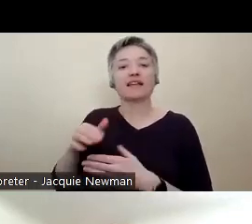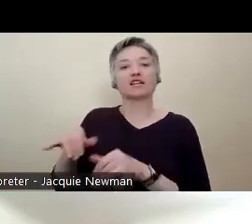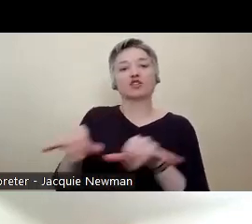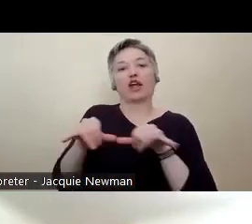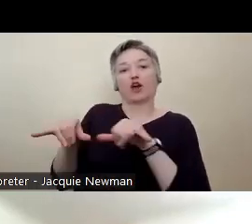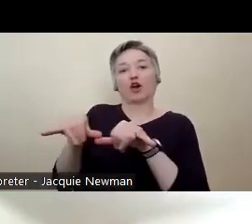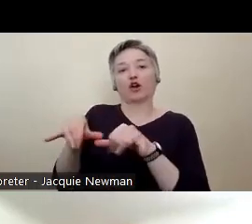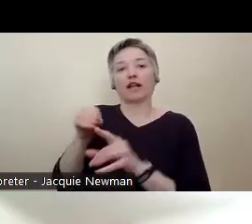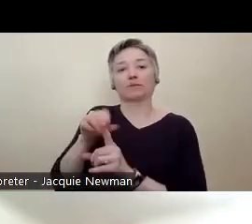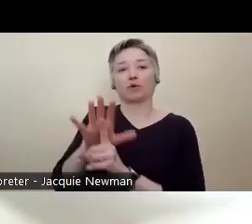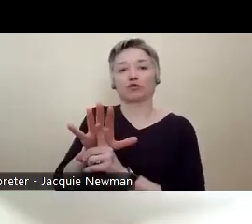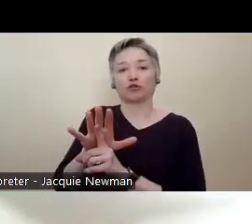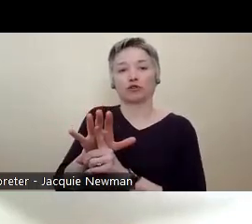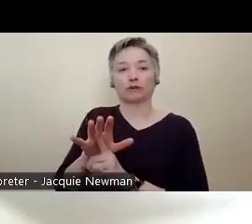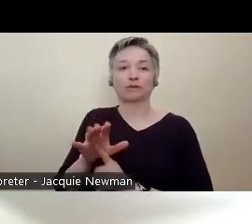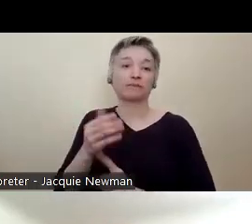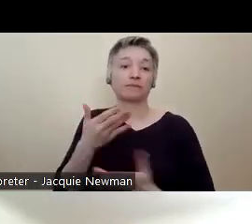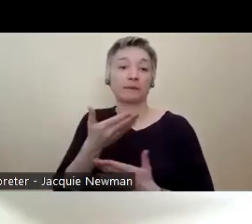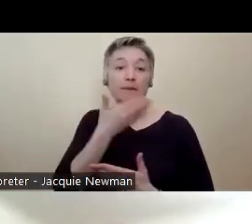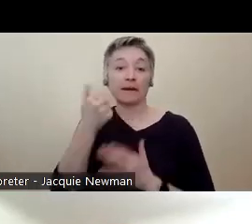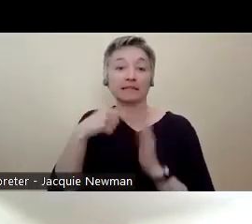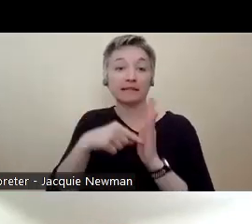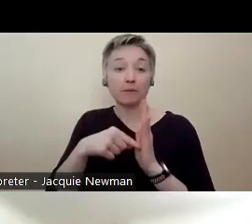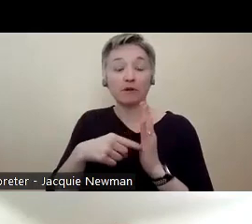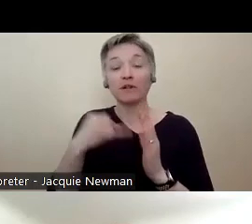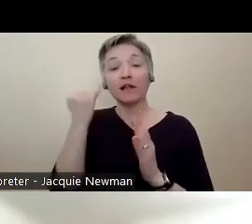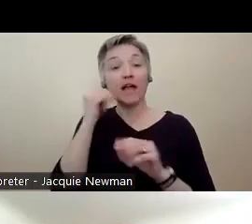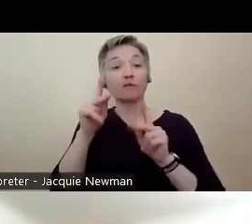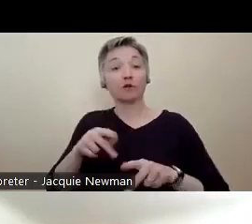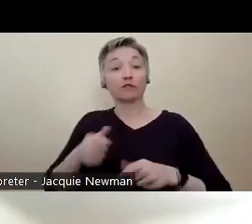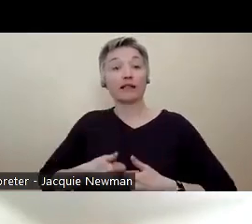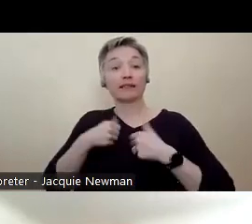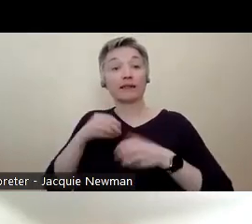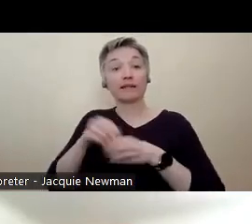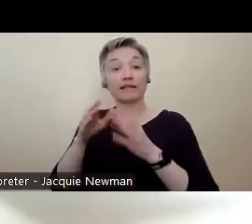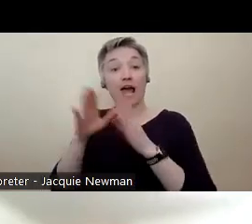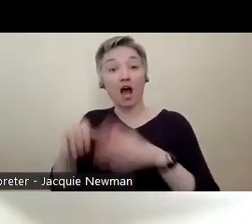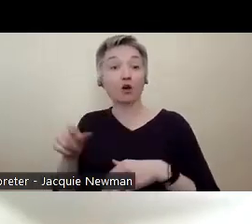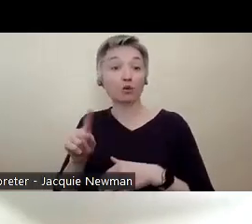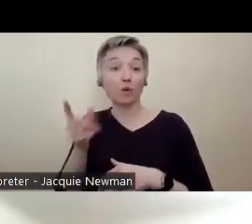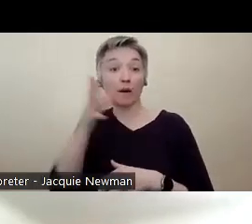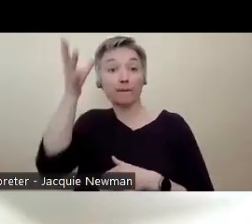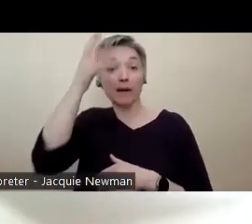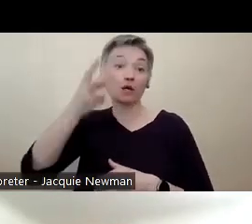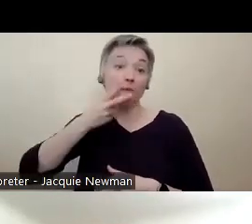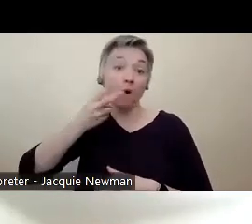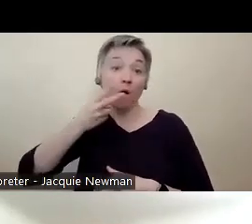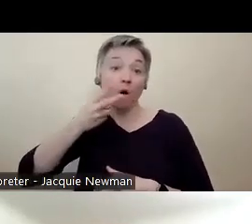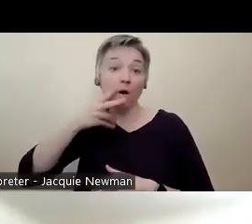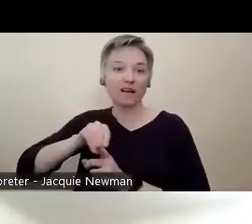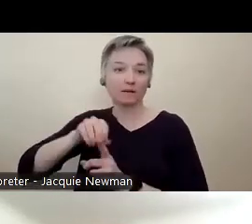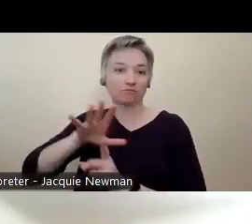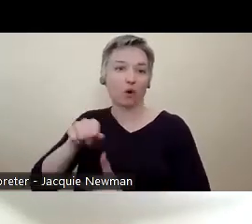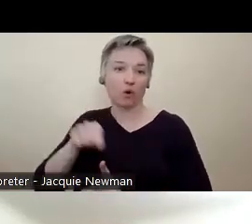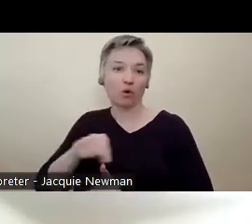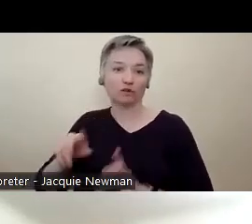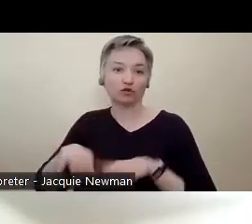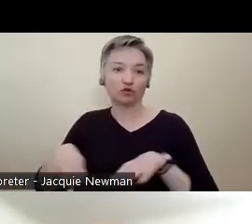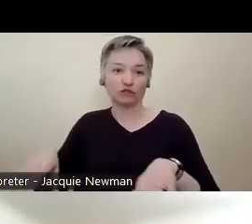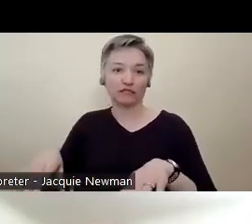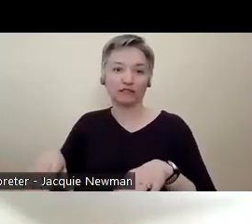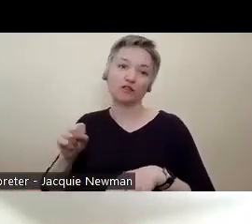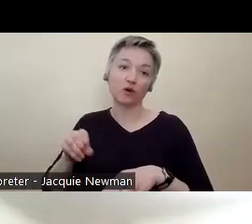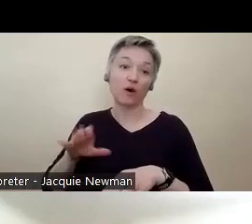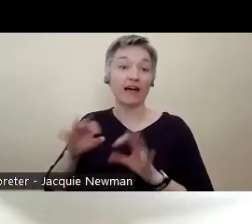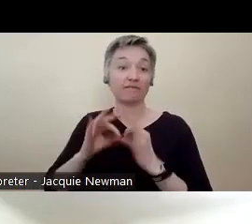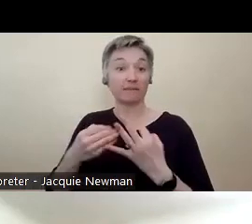the best example I can give of that is if someone lived in a house, parents were smokers, they were exposed, and there's lung cancer in that family,